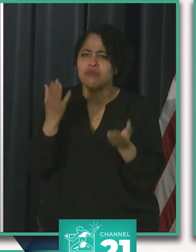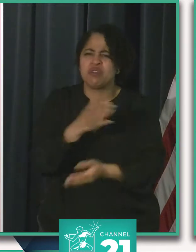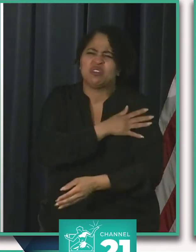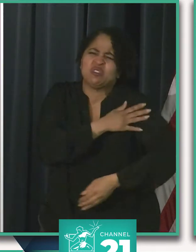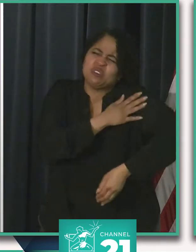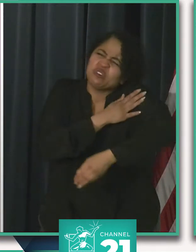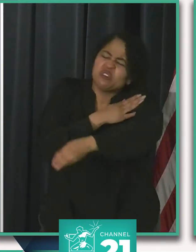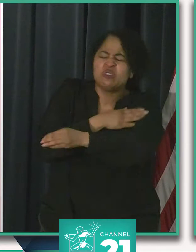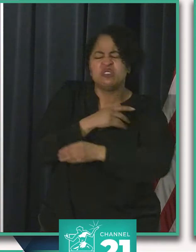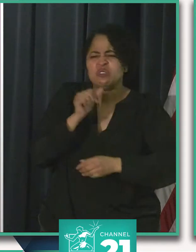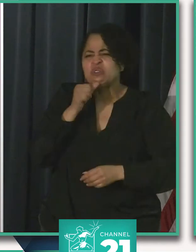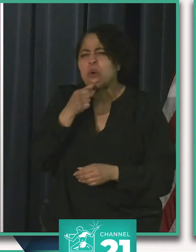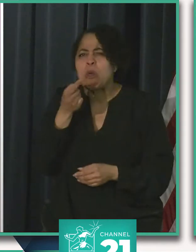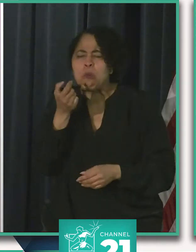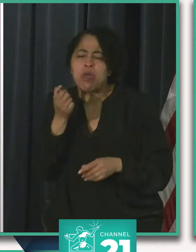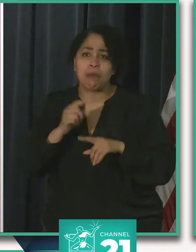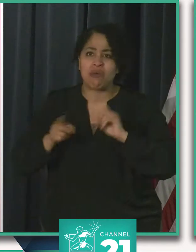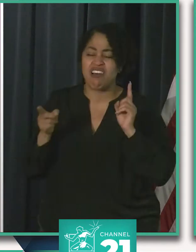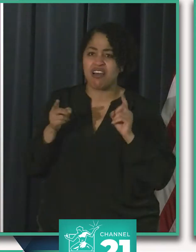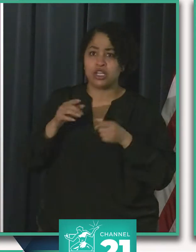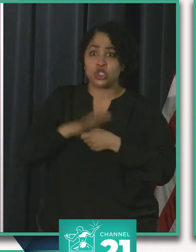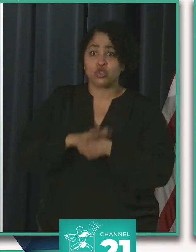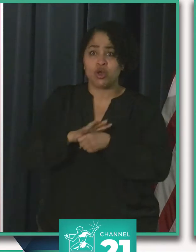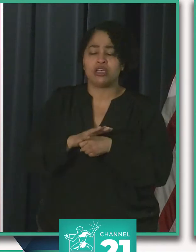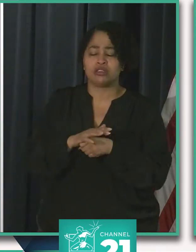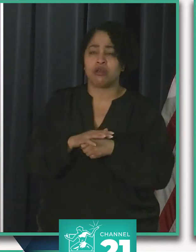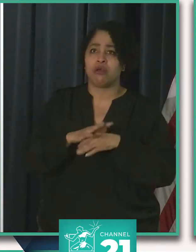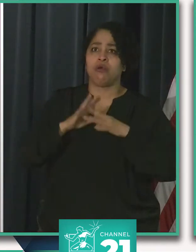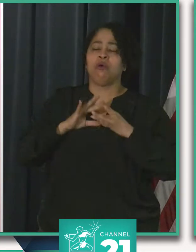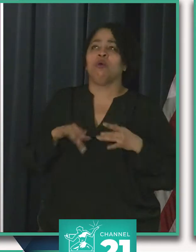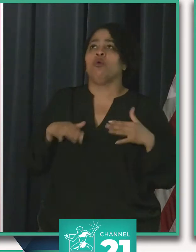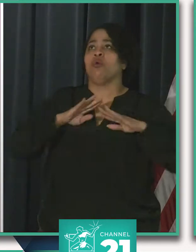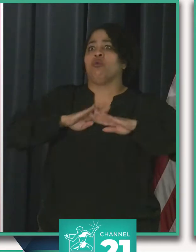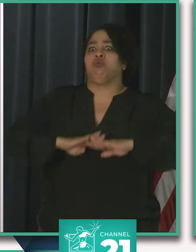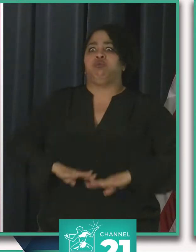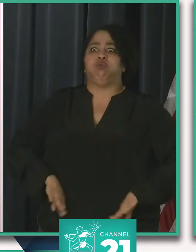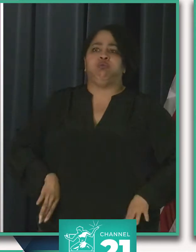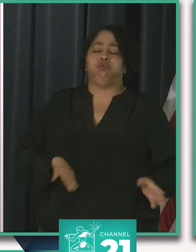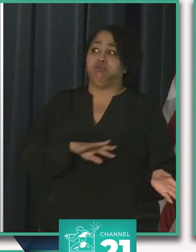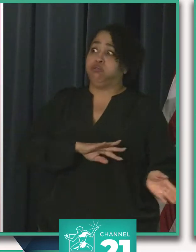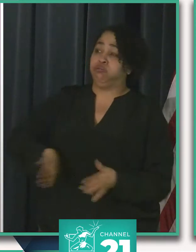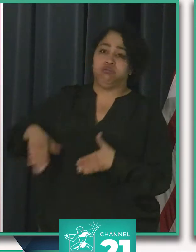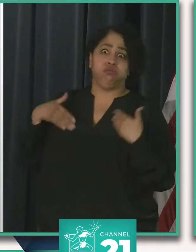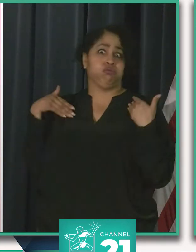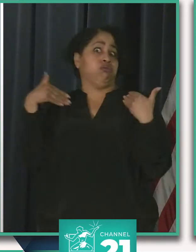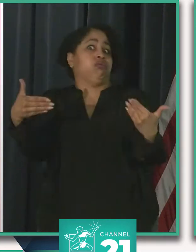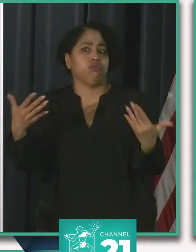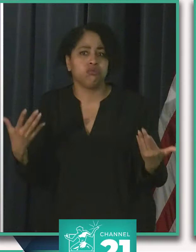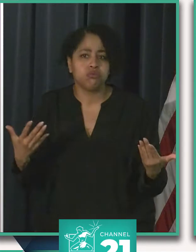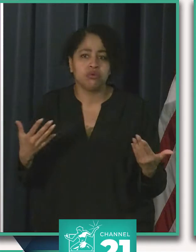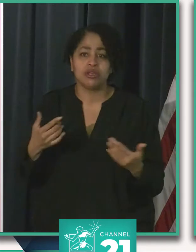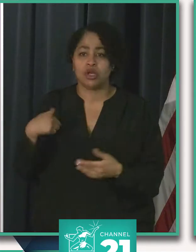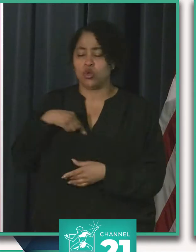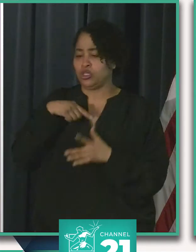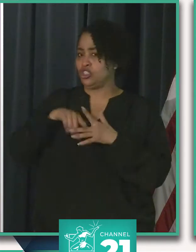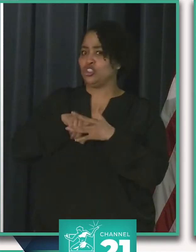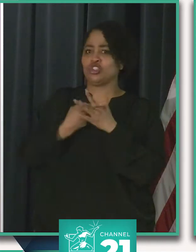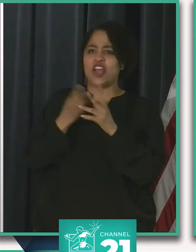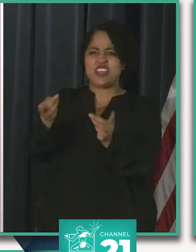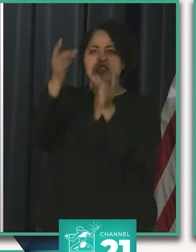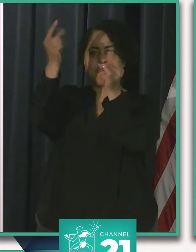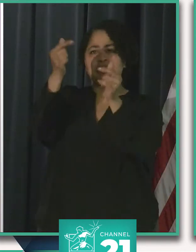arm's sore for a little bit, but the stress that's off your life is remarkable. And so we are going to start a media